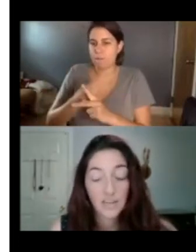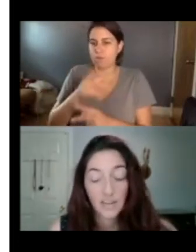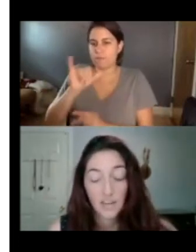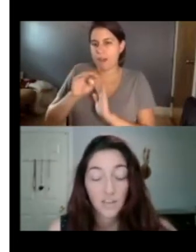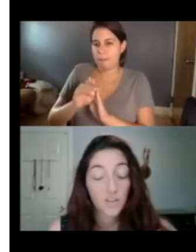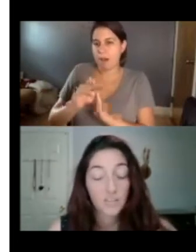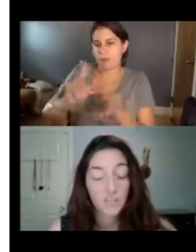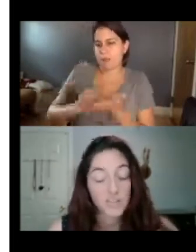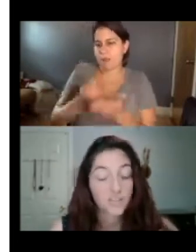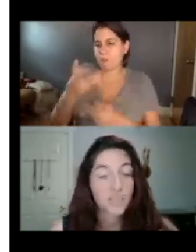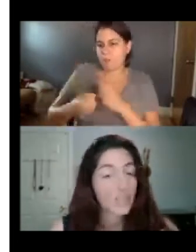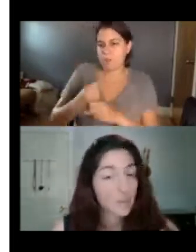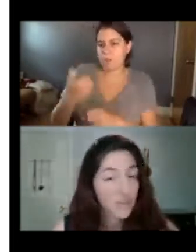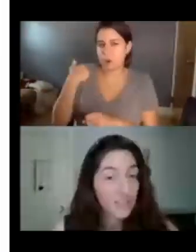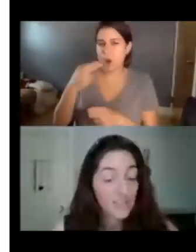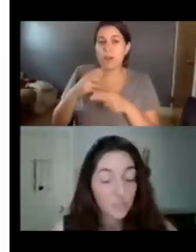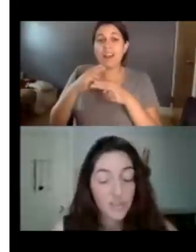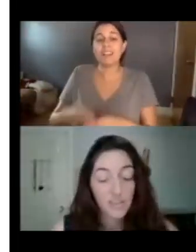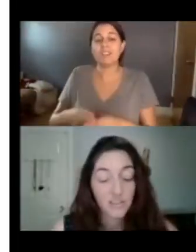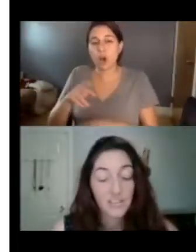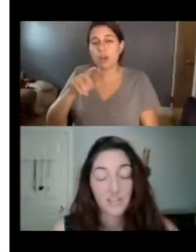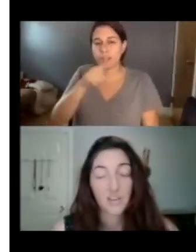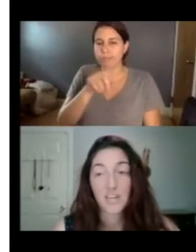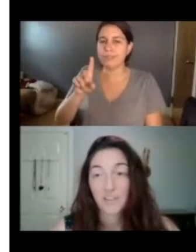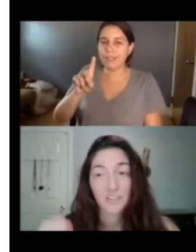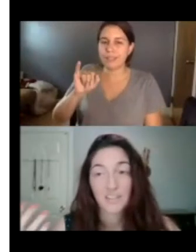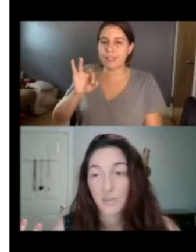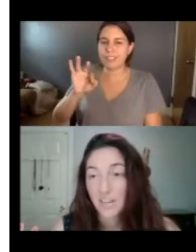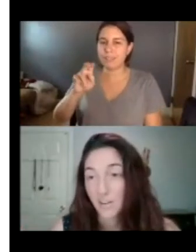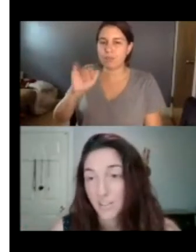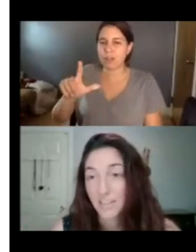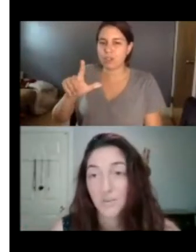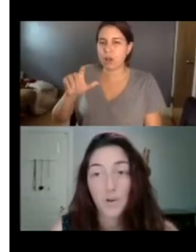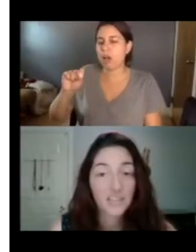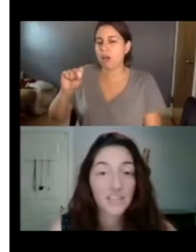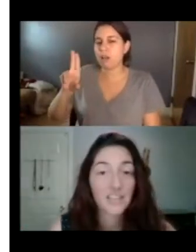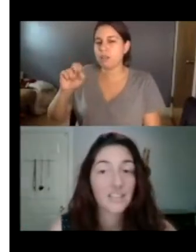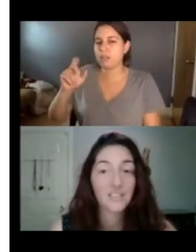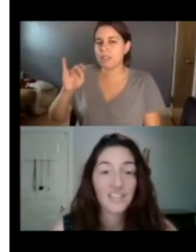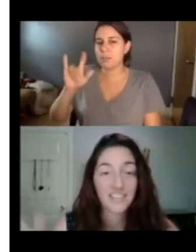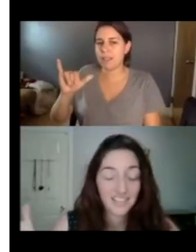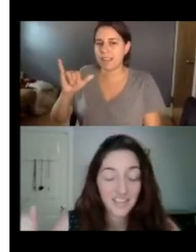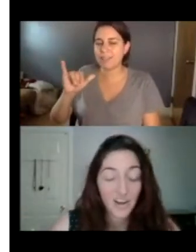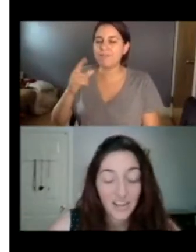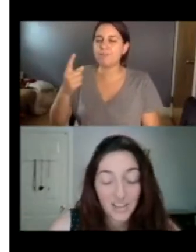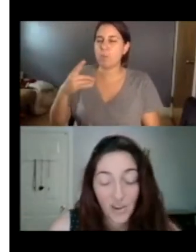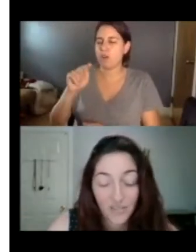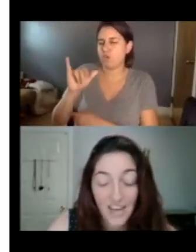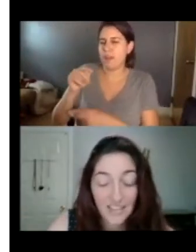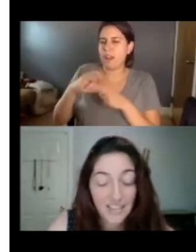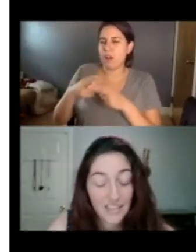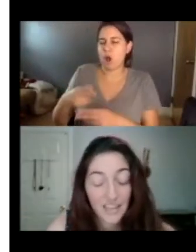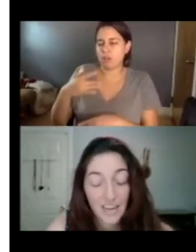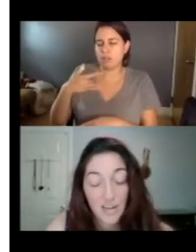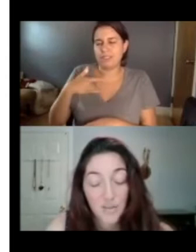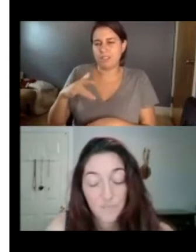ago called Differential Susceptibility, and particularly talking about a trait called sensory processing sensitivity. I'll get into all of